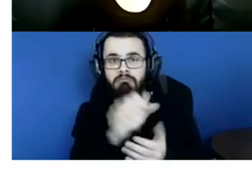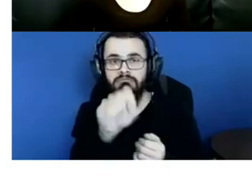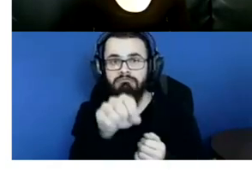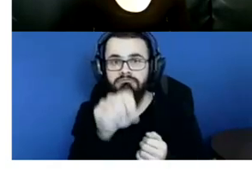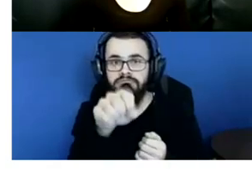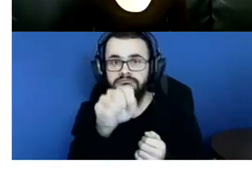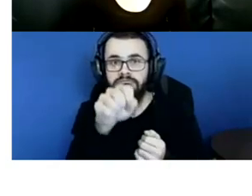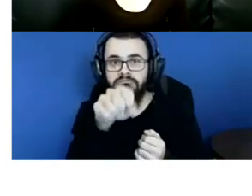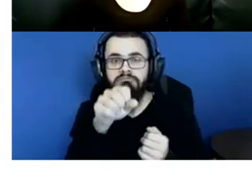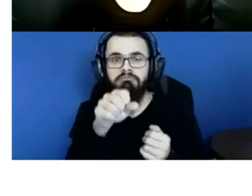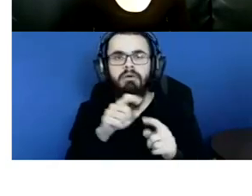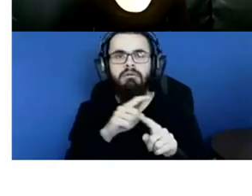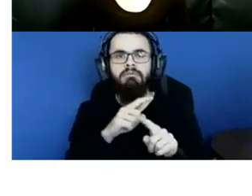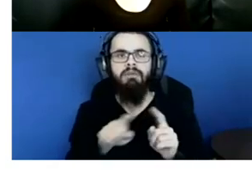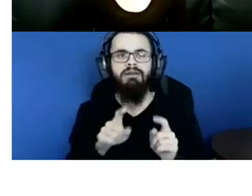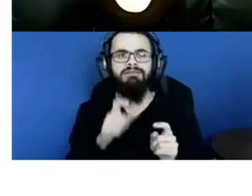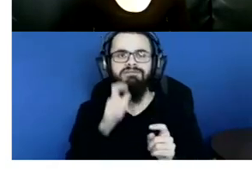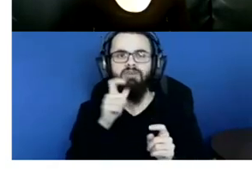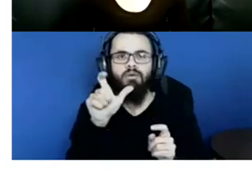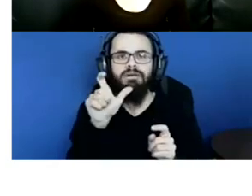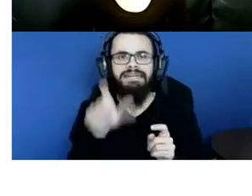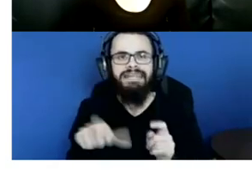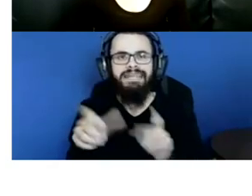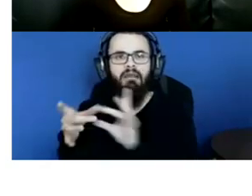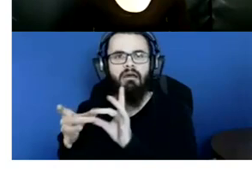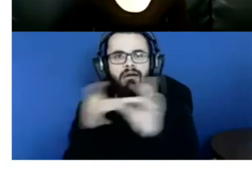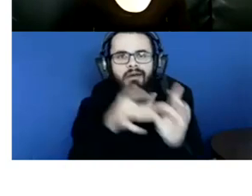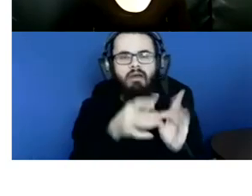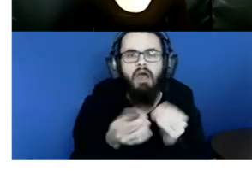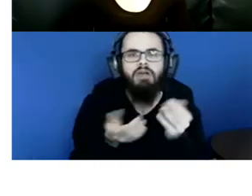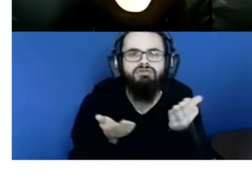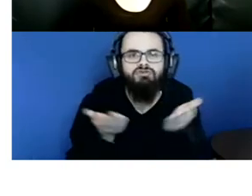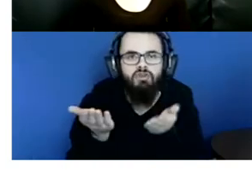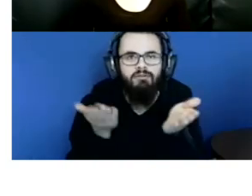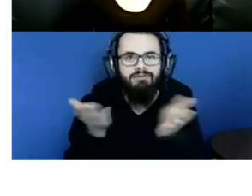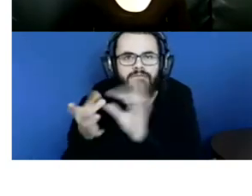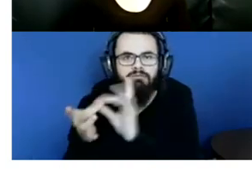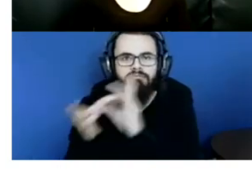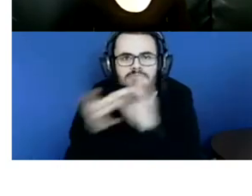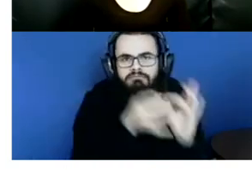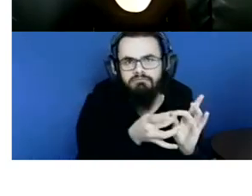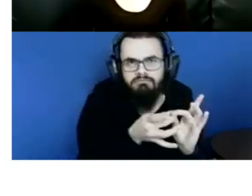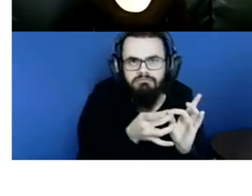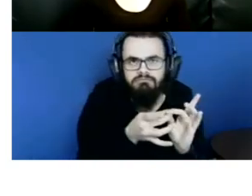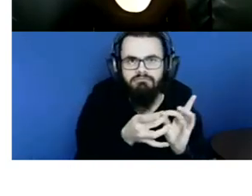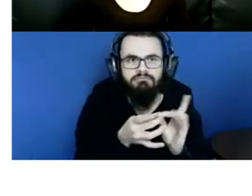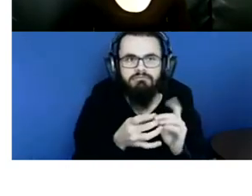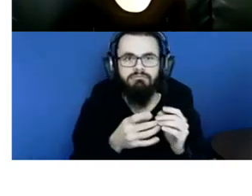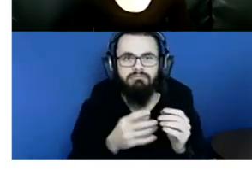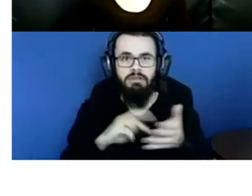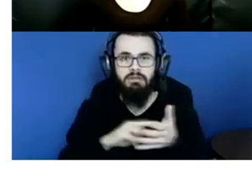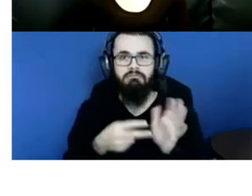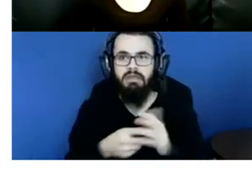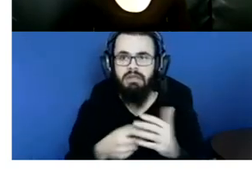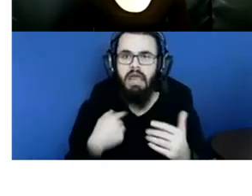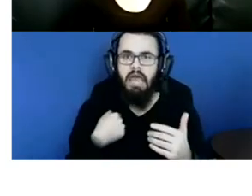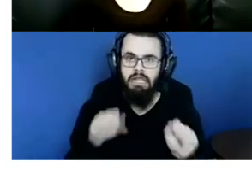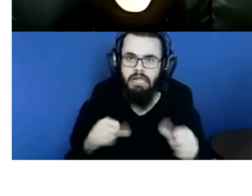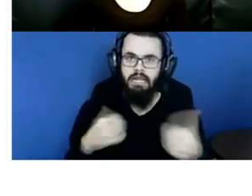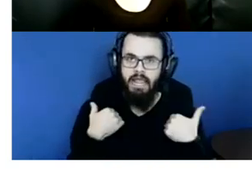sort of an actual support service. So you can have these pieces of equipment in your home totally apart from whether you